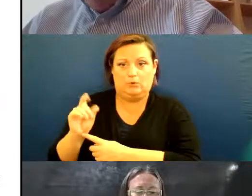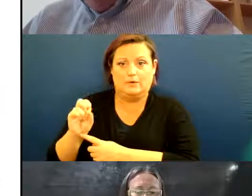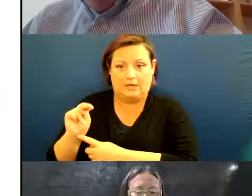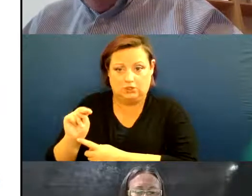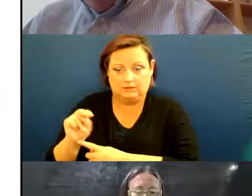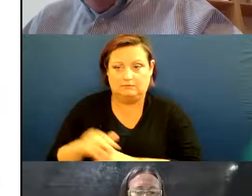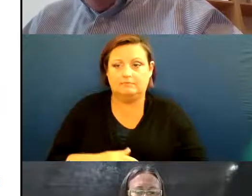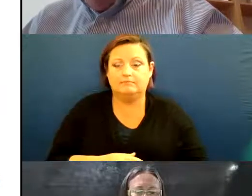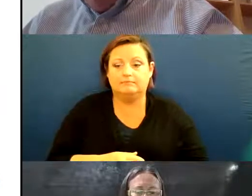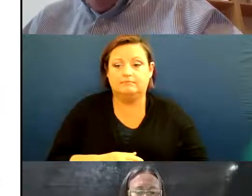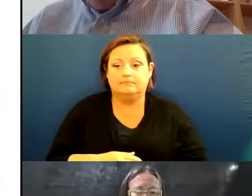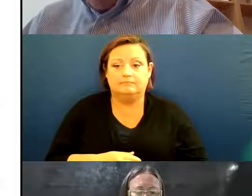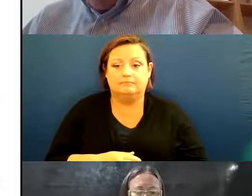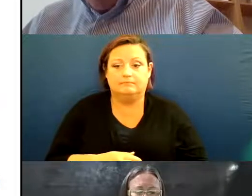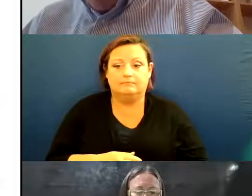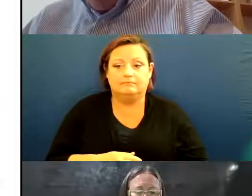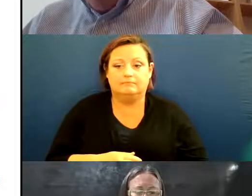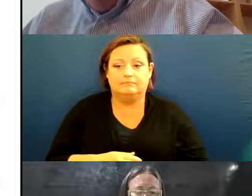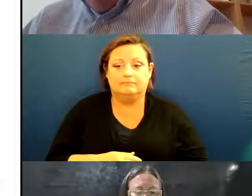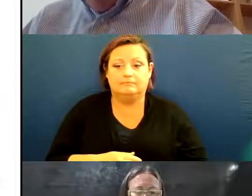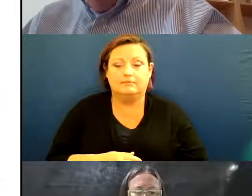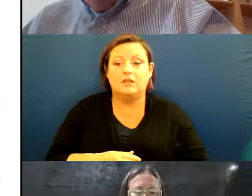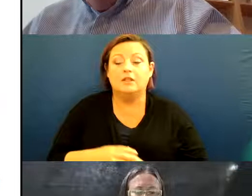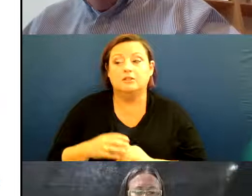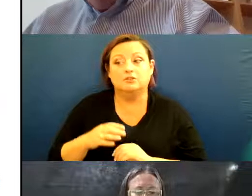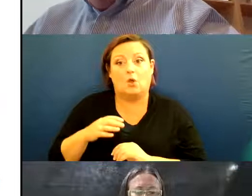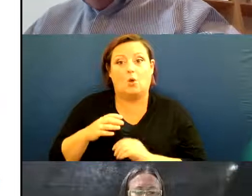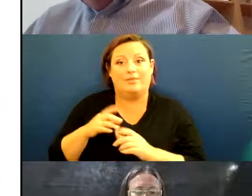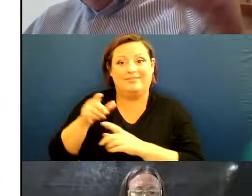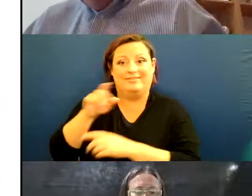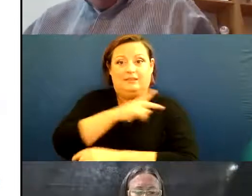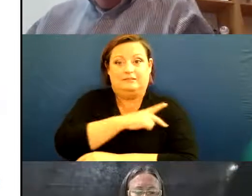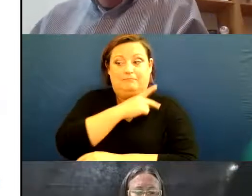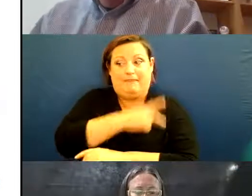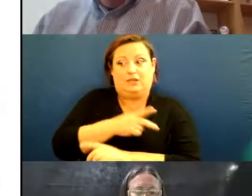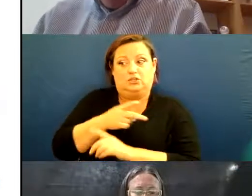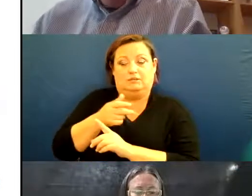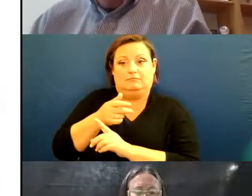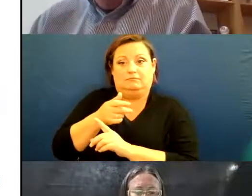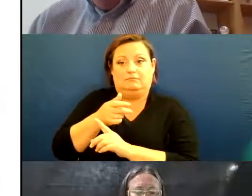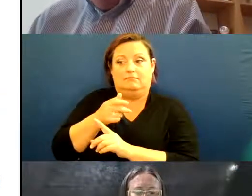This individual's father was also affected, but he did not want to